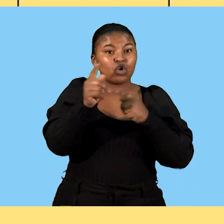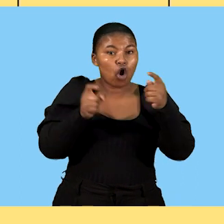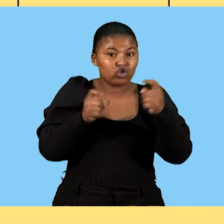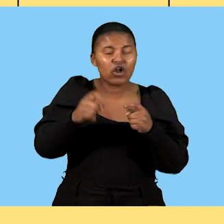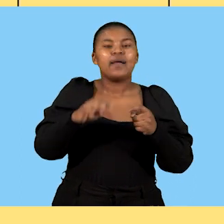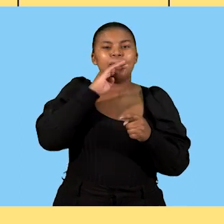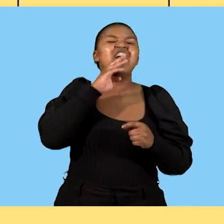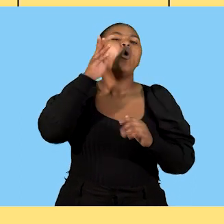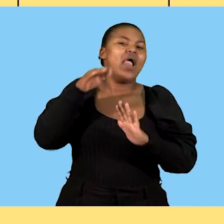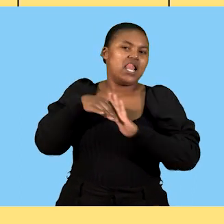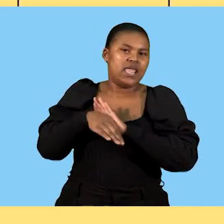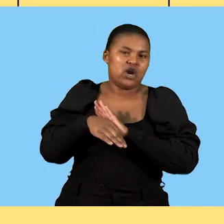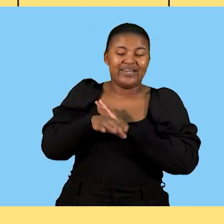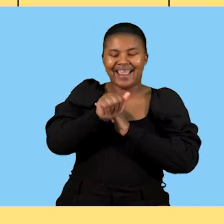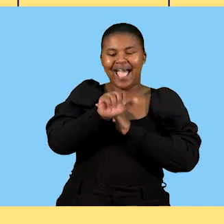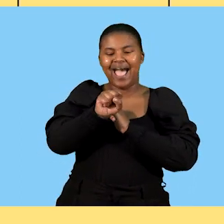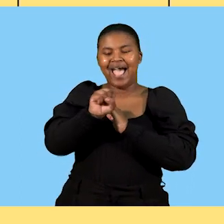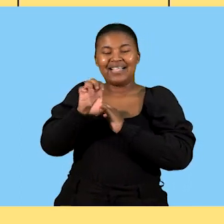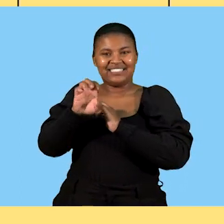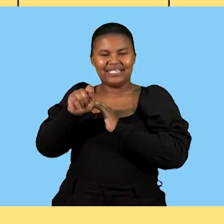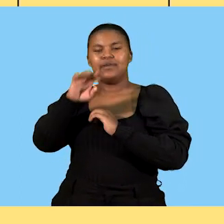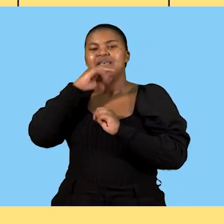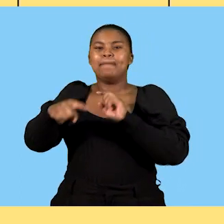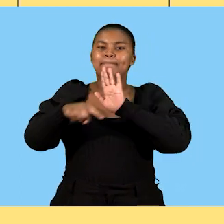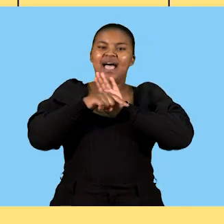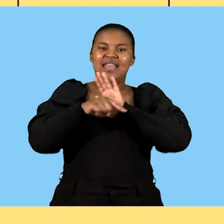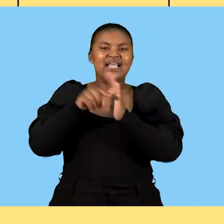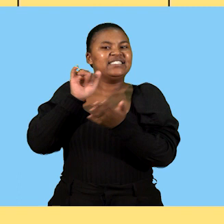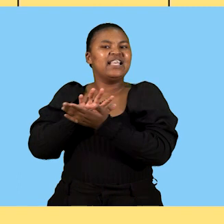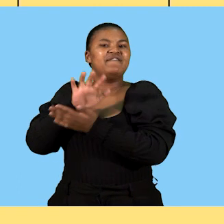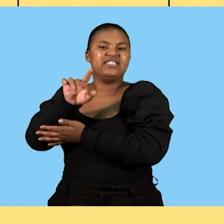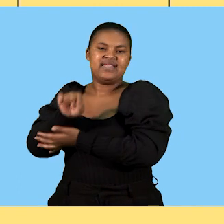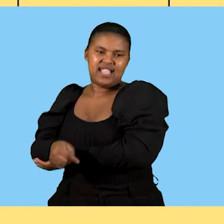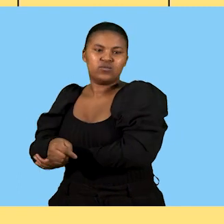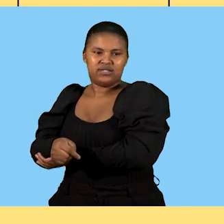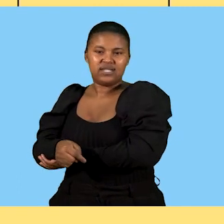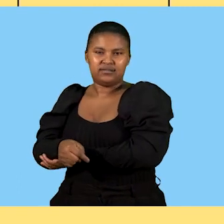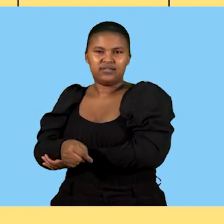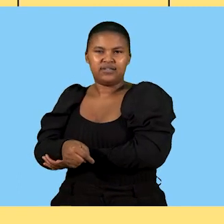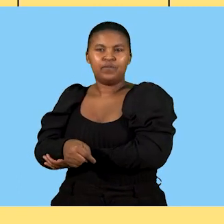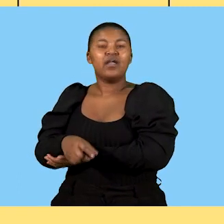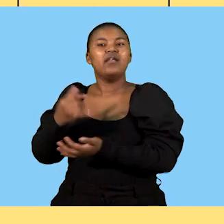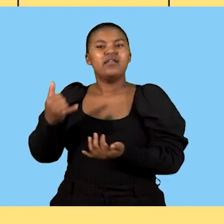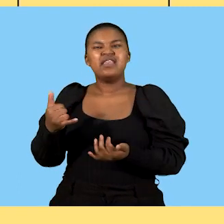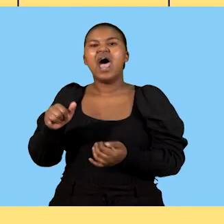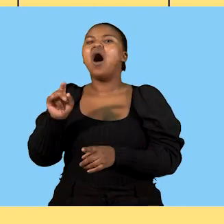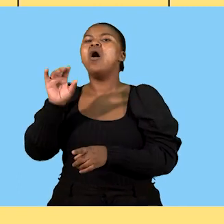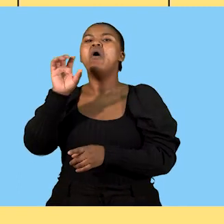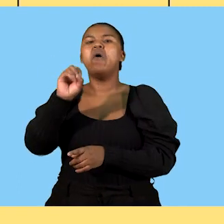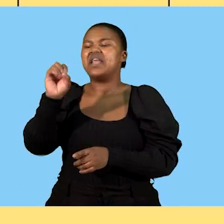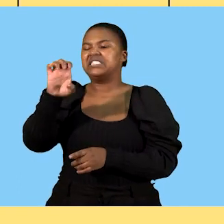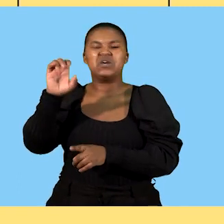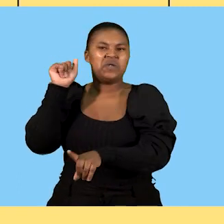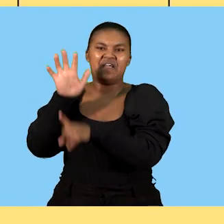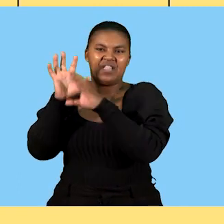assets are also going to decrease. So it's minus 17,000. Owner's equity, no